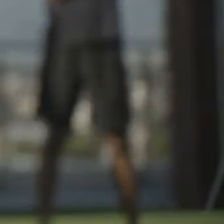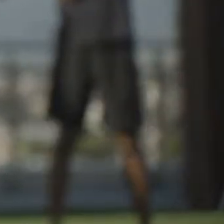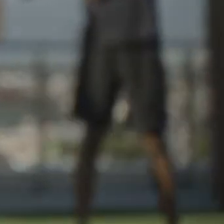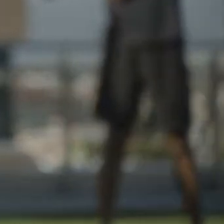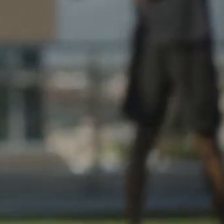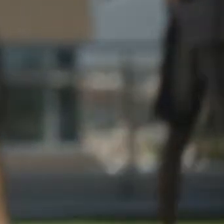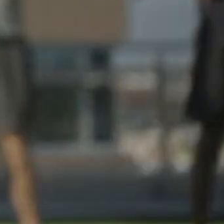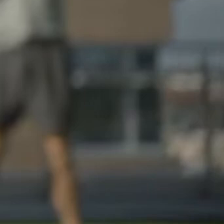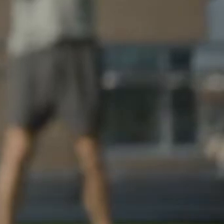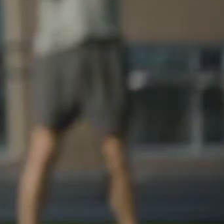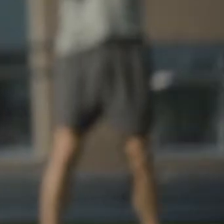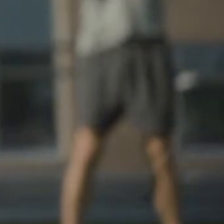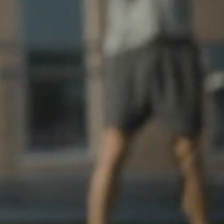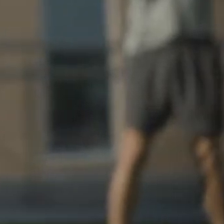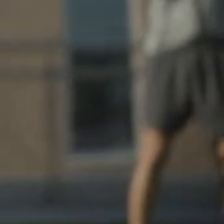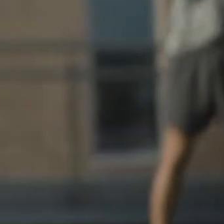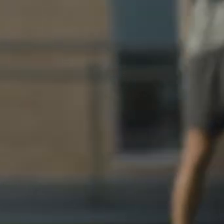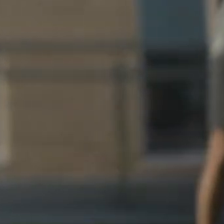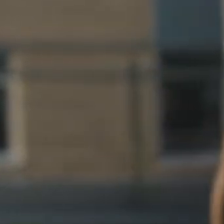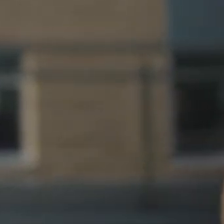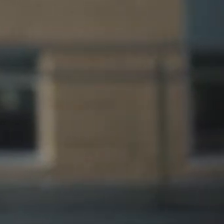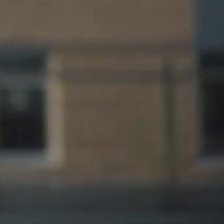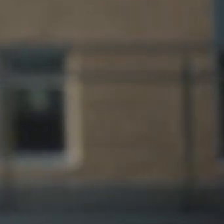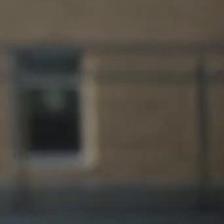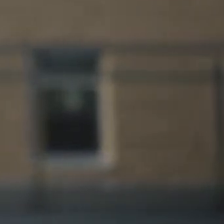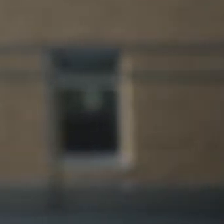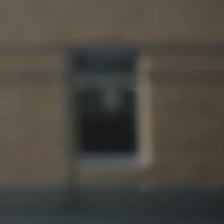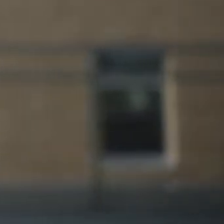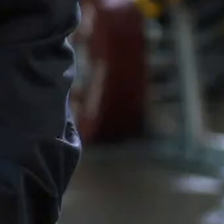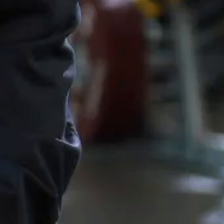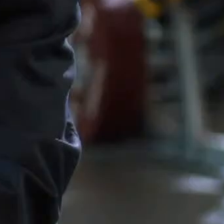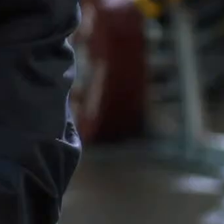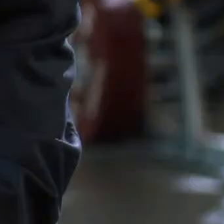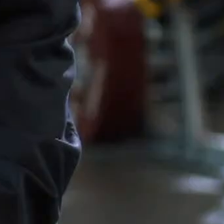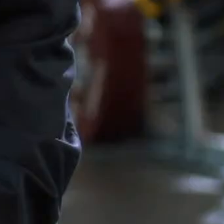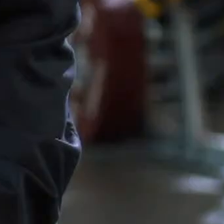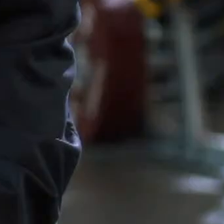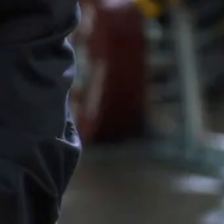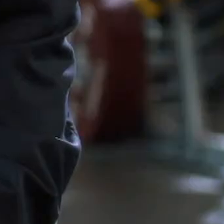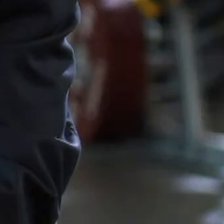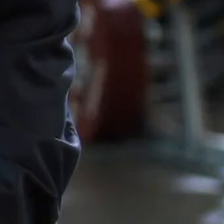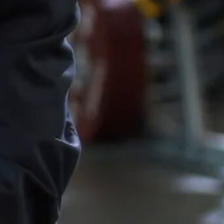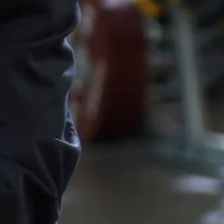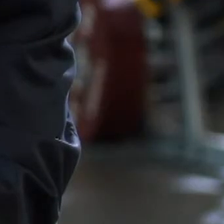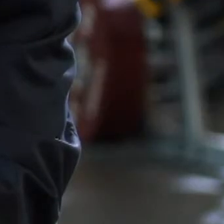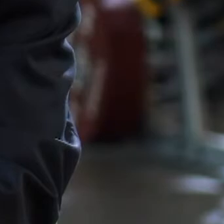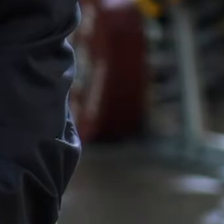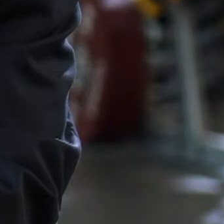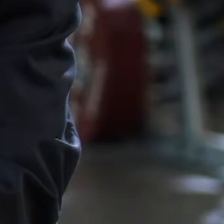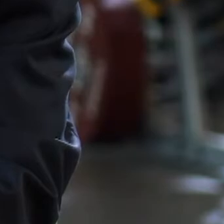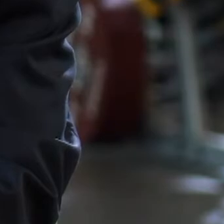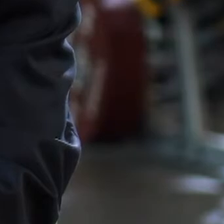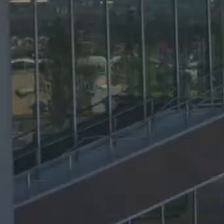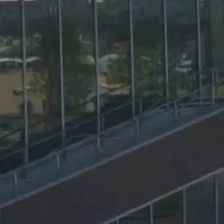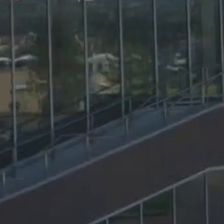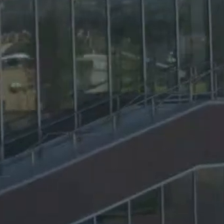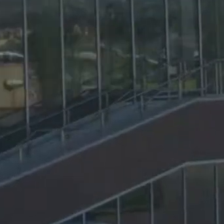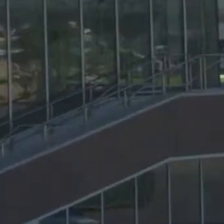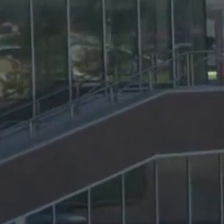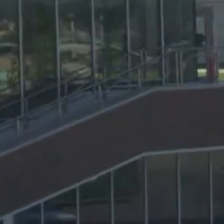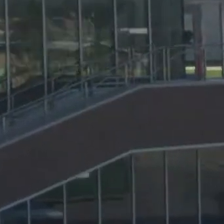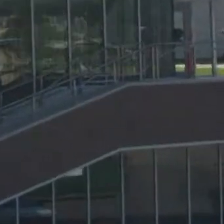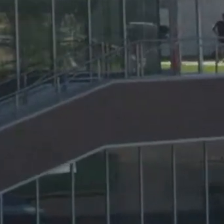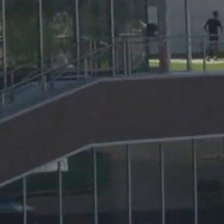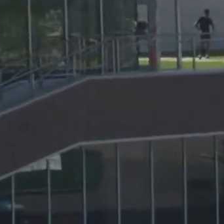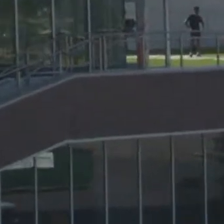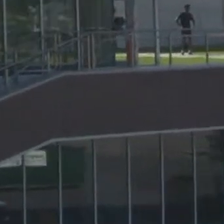United States Olympic and Paralympic Committee, whether it's sport for the military units that are stationed here, specifically dealing